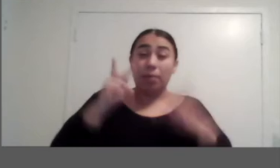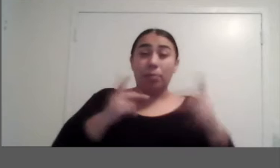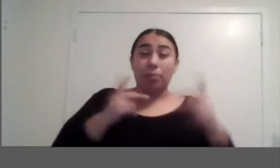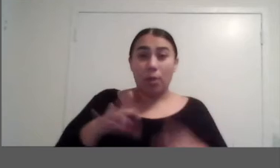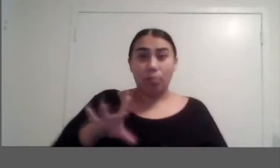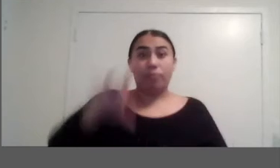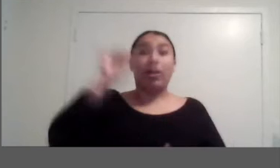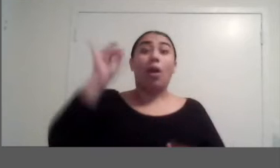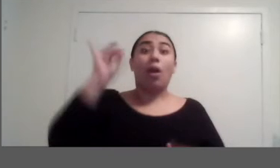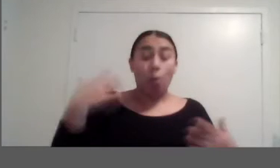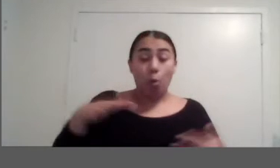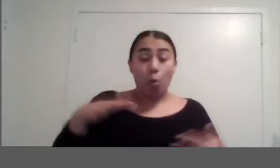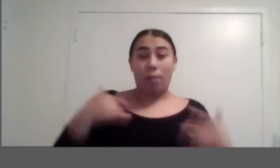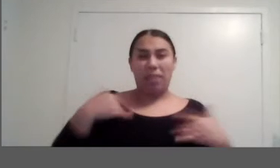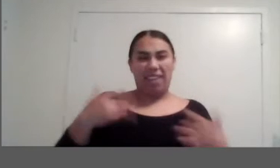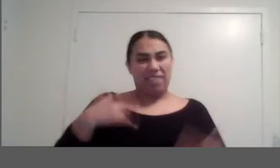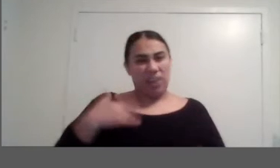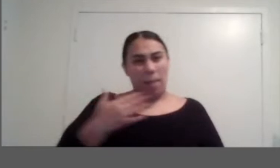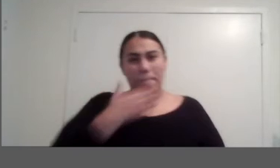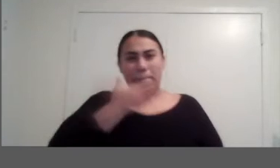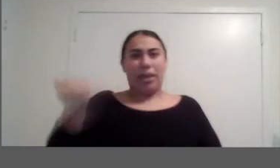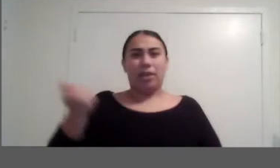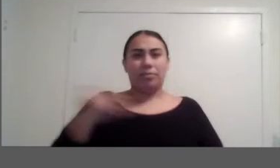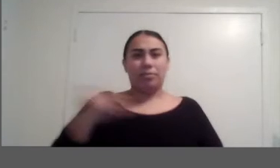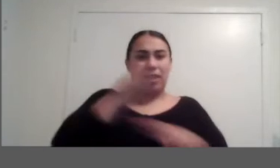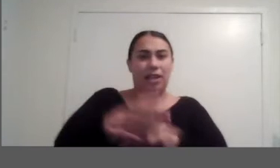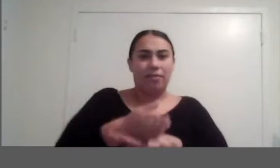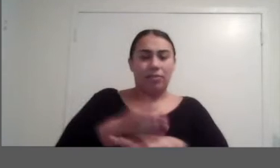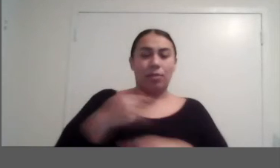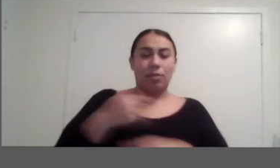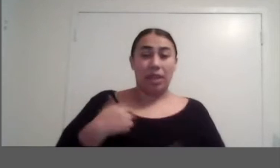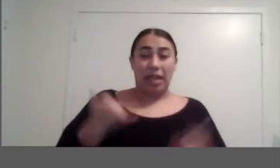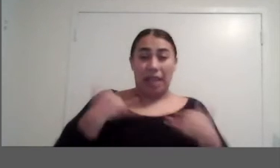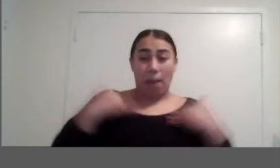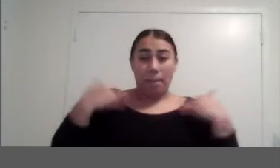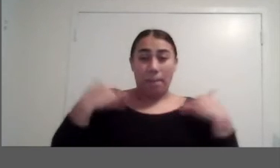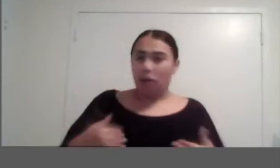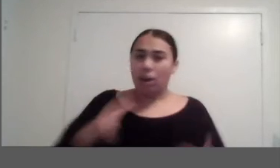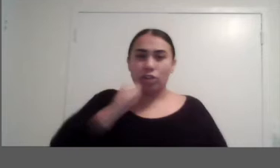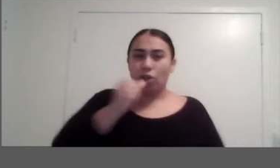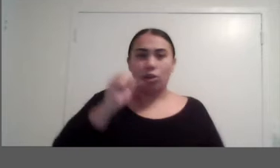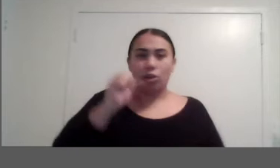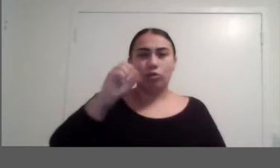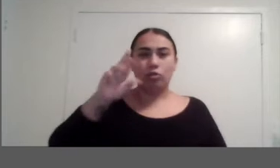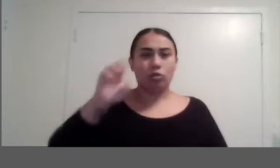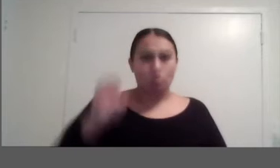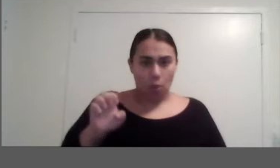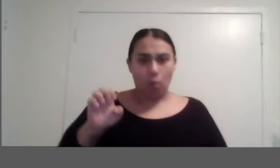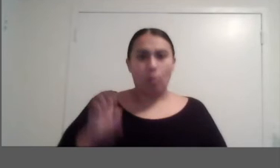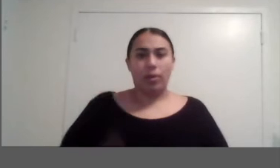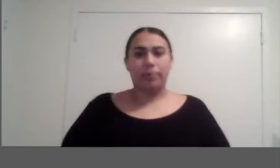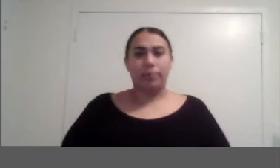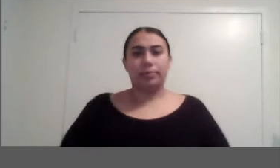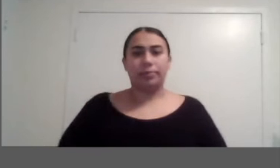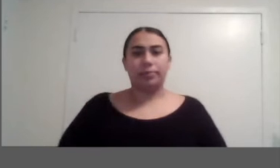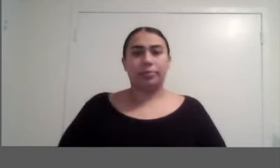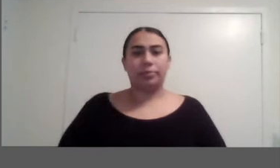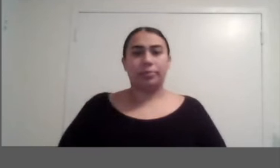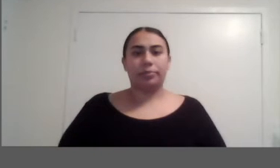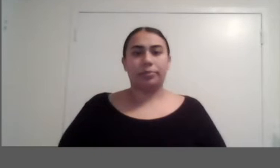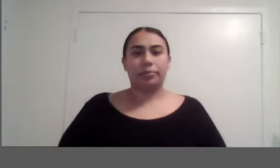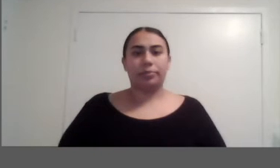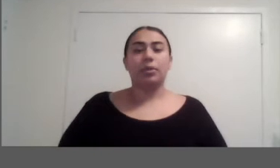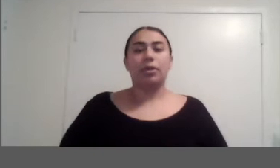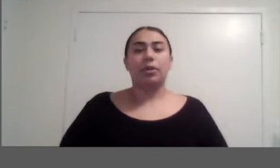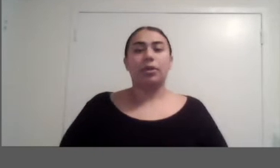markers. Therefore, it is thought that while inflammation is beneficial in some ways to recovery, CBD can help